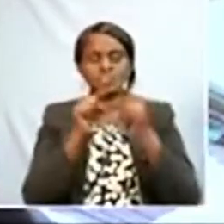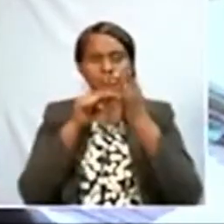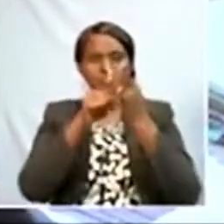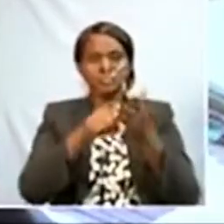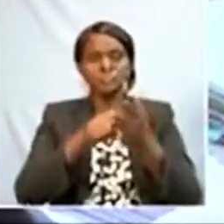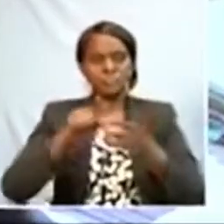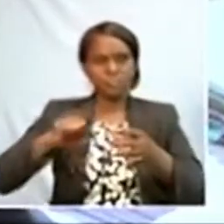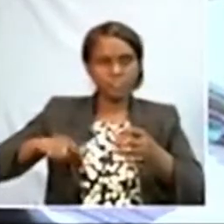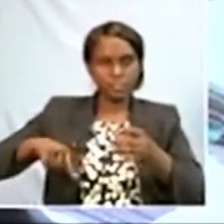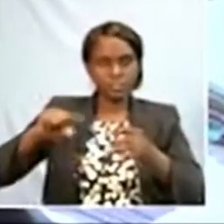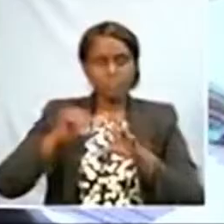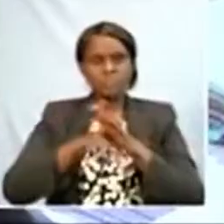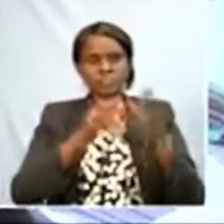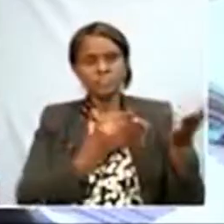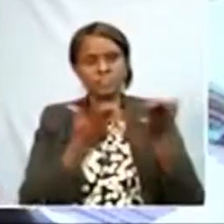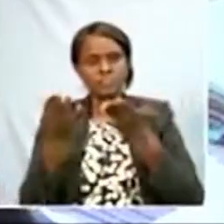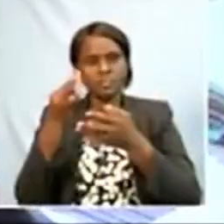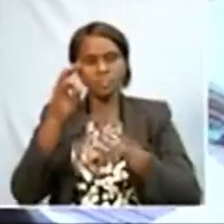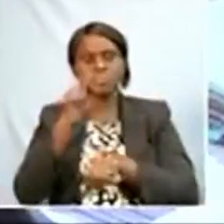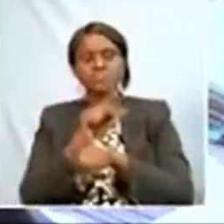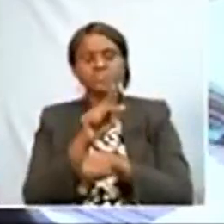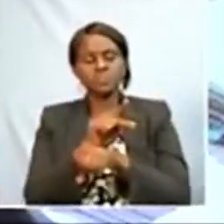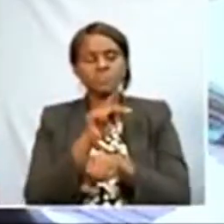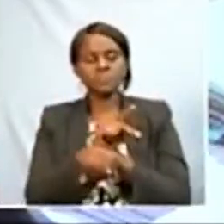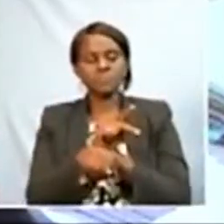delays in delivery of the project.